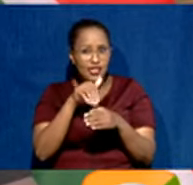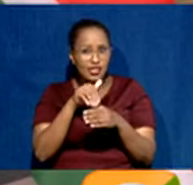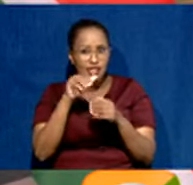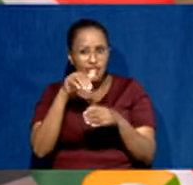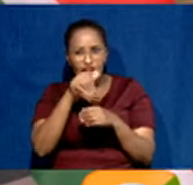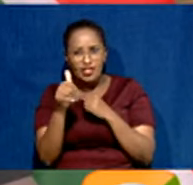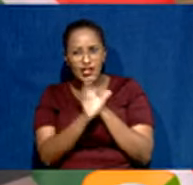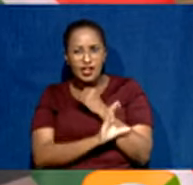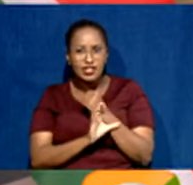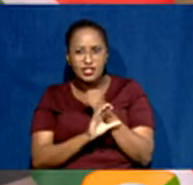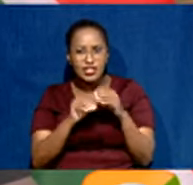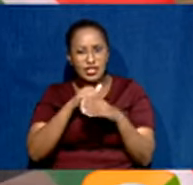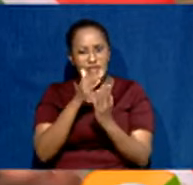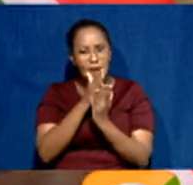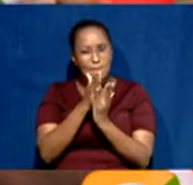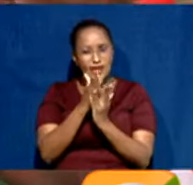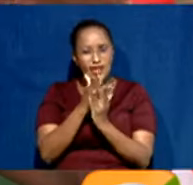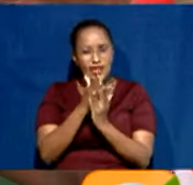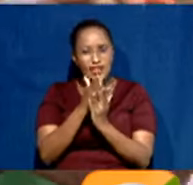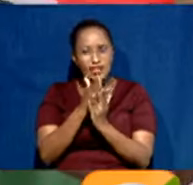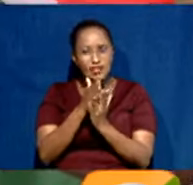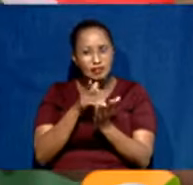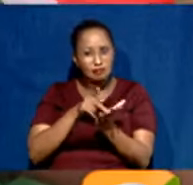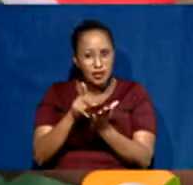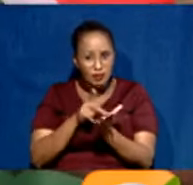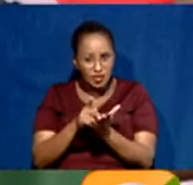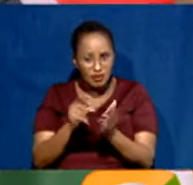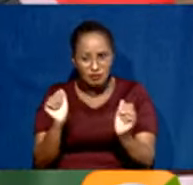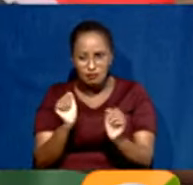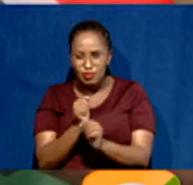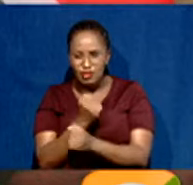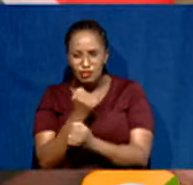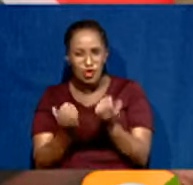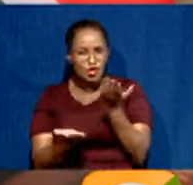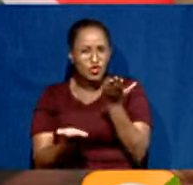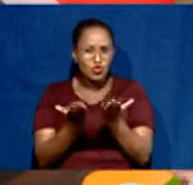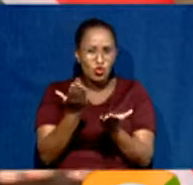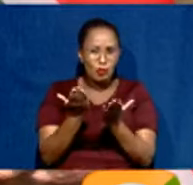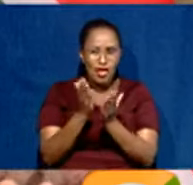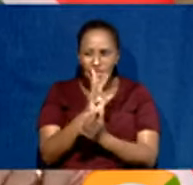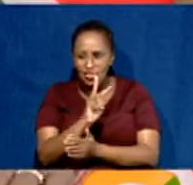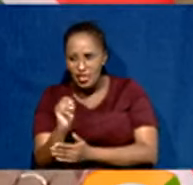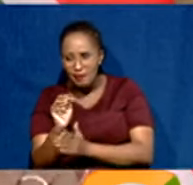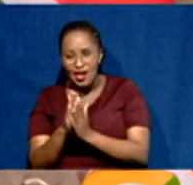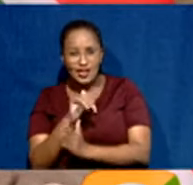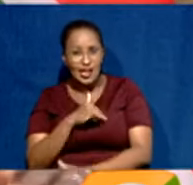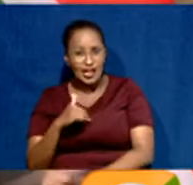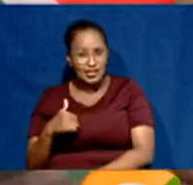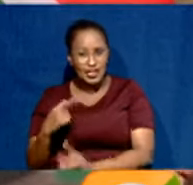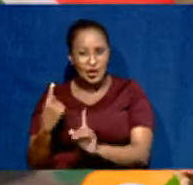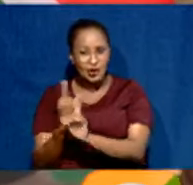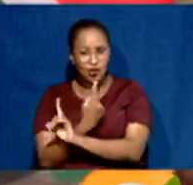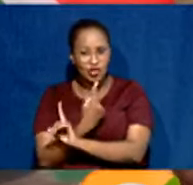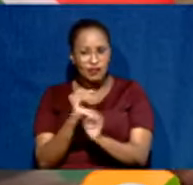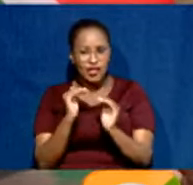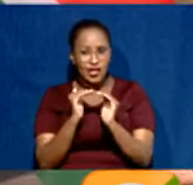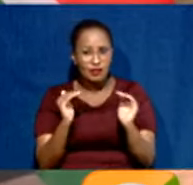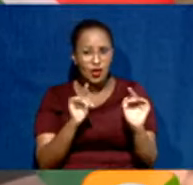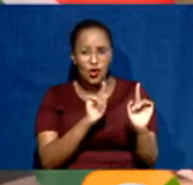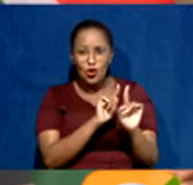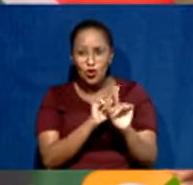in middle income. So you cannot compare them and us. We are in a different category. And for your